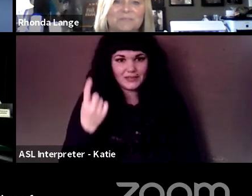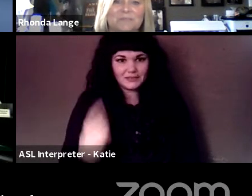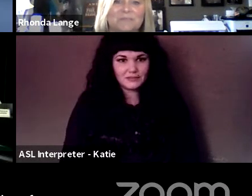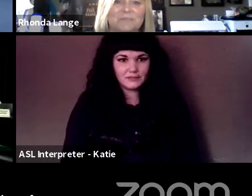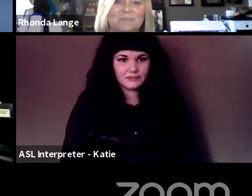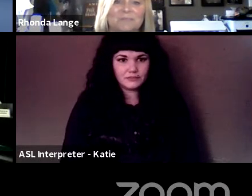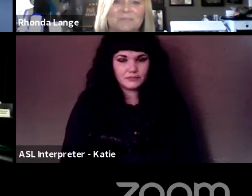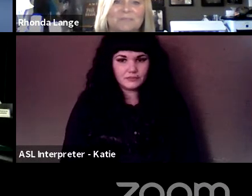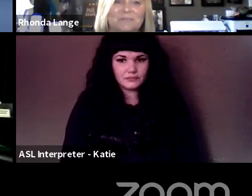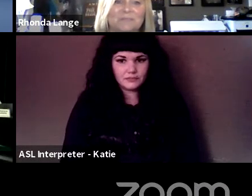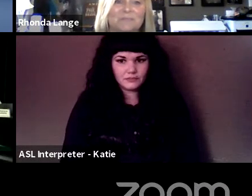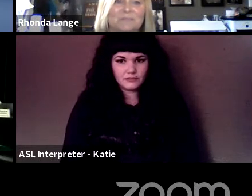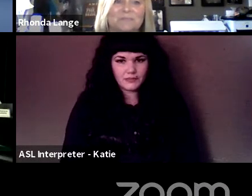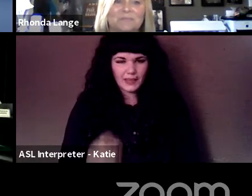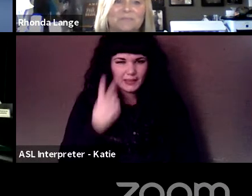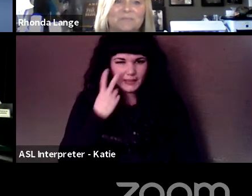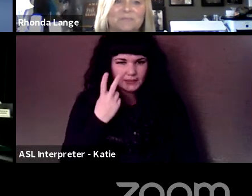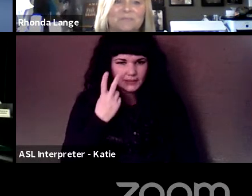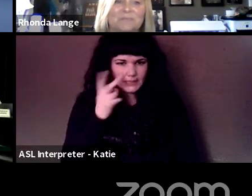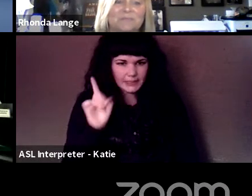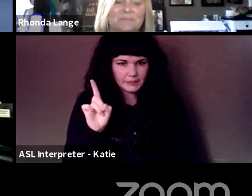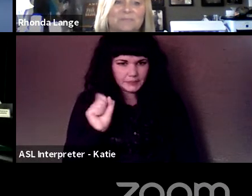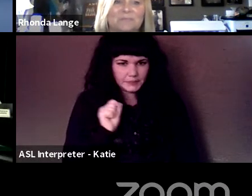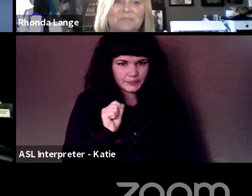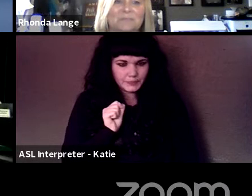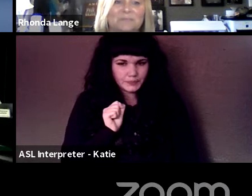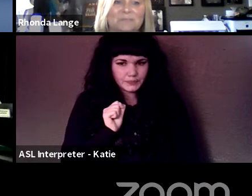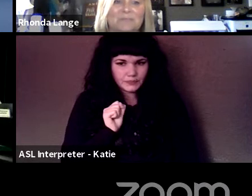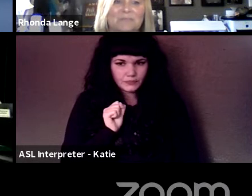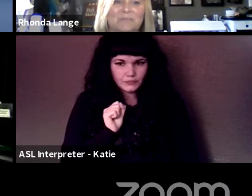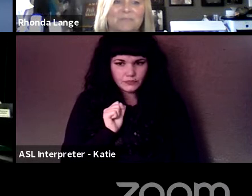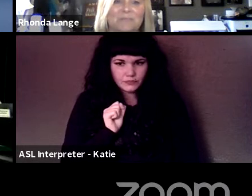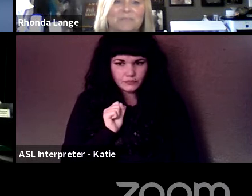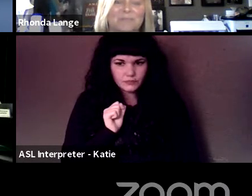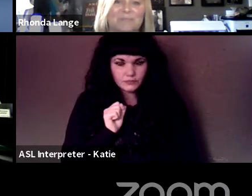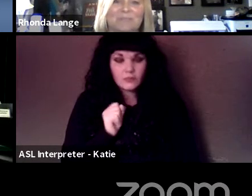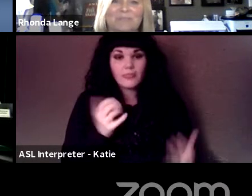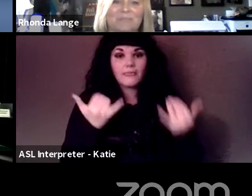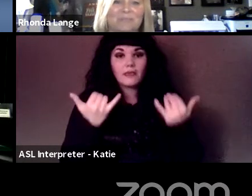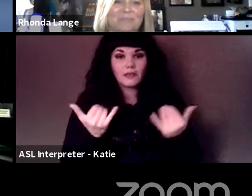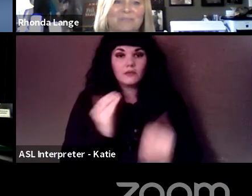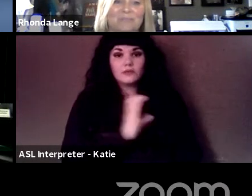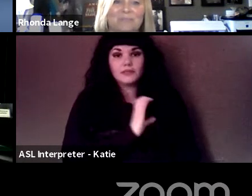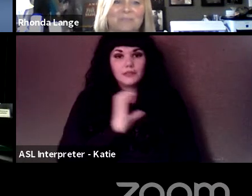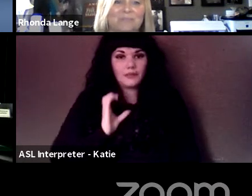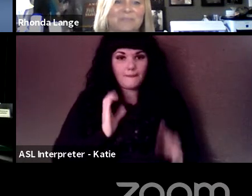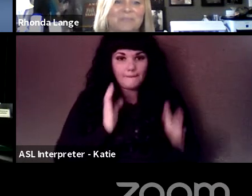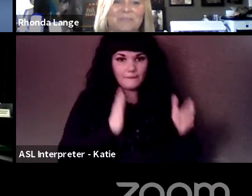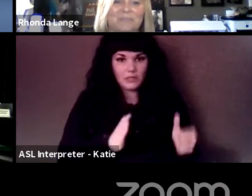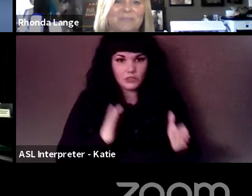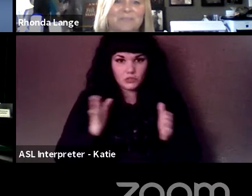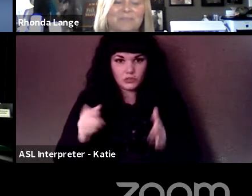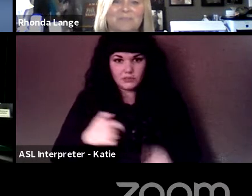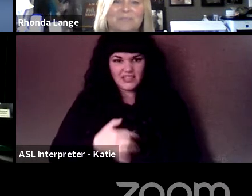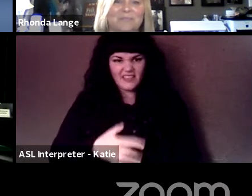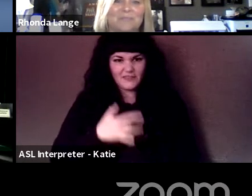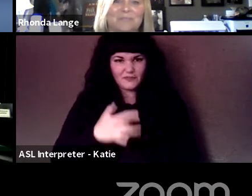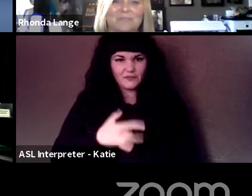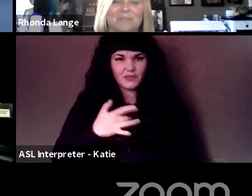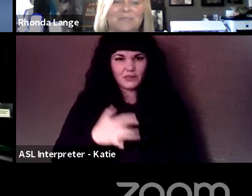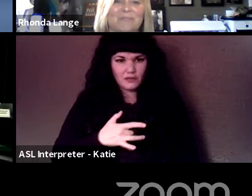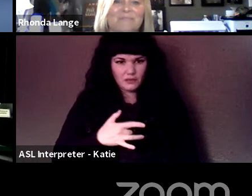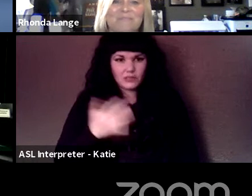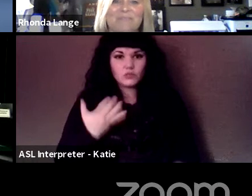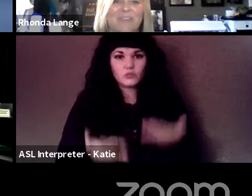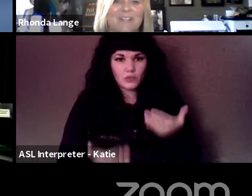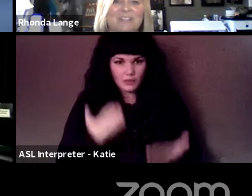Let's see. At this time, commissioners, I get the sense that this probably would be a